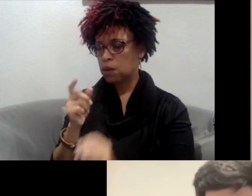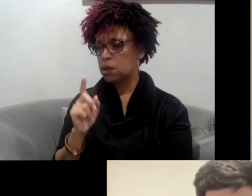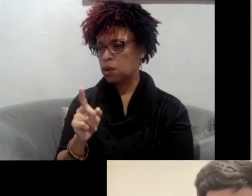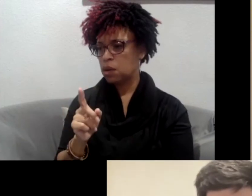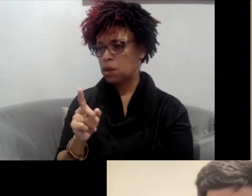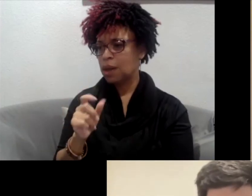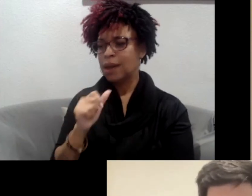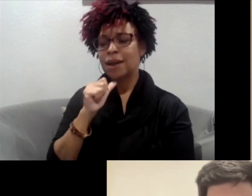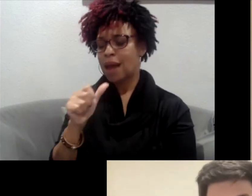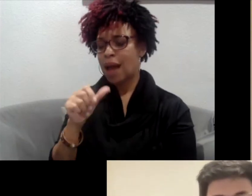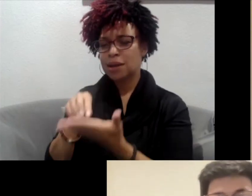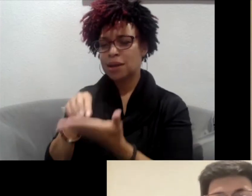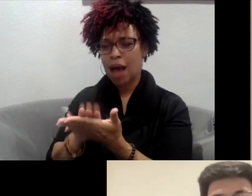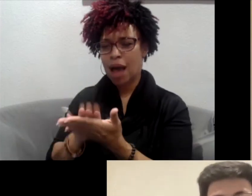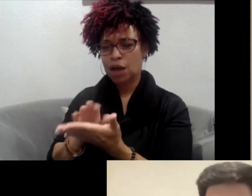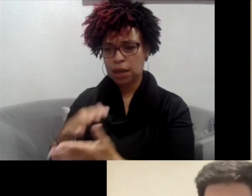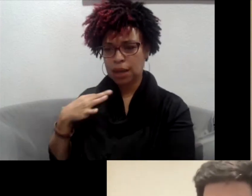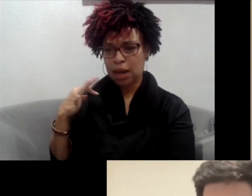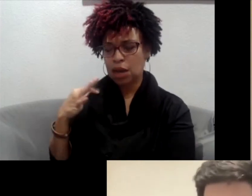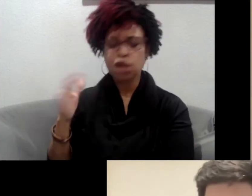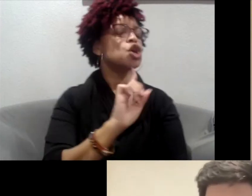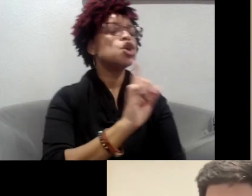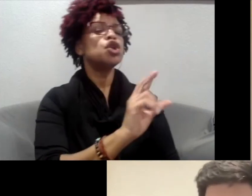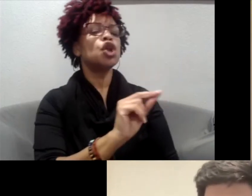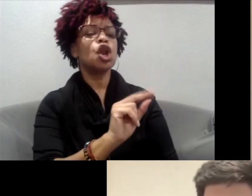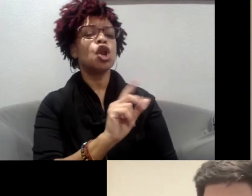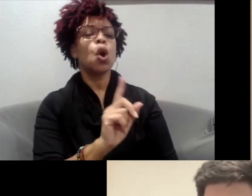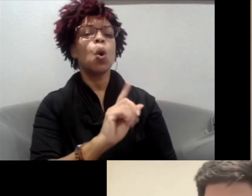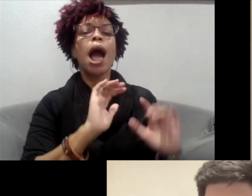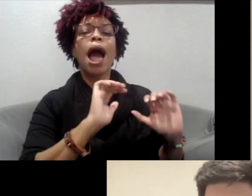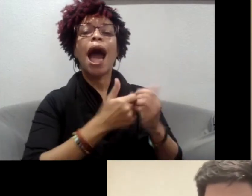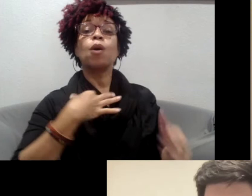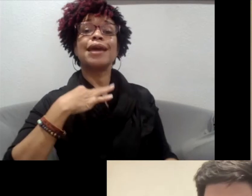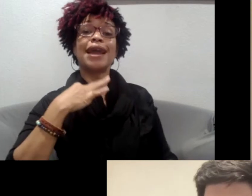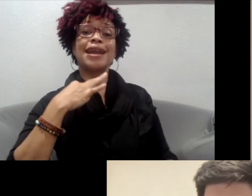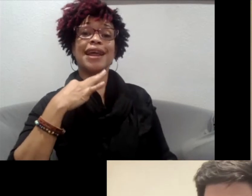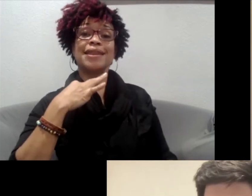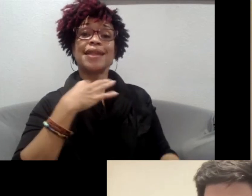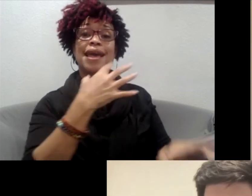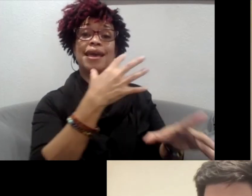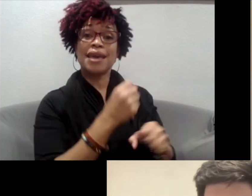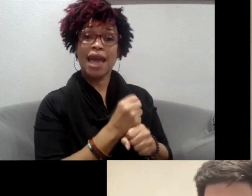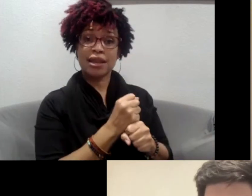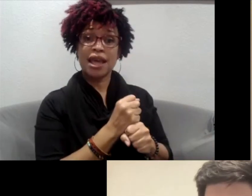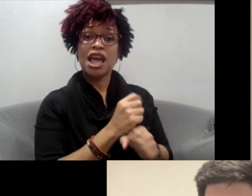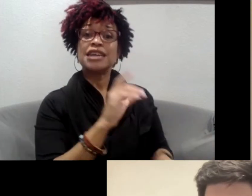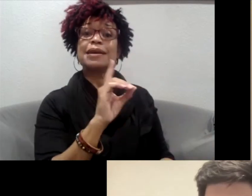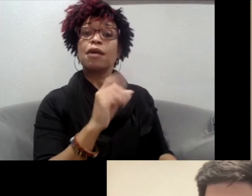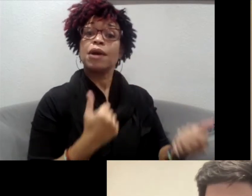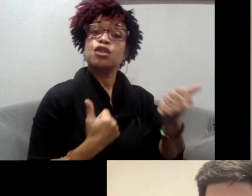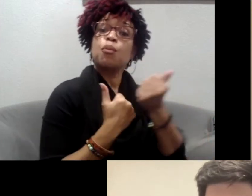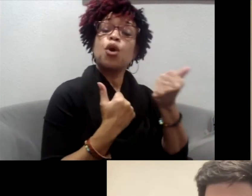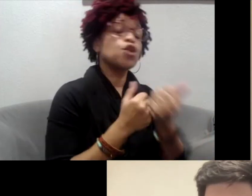undocumented candidates? No, no, no. So No, no. How do candidates get their undocumented Democratic supporters